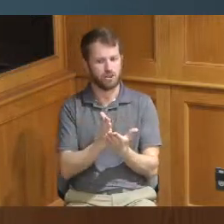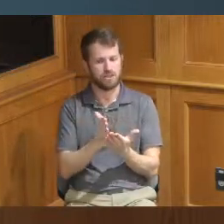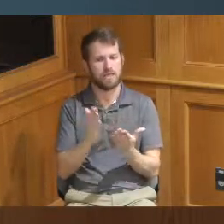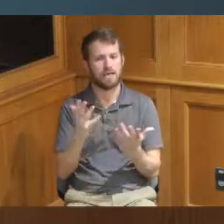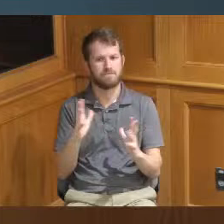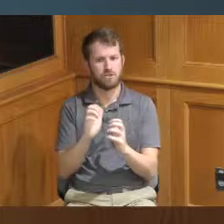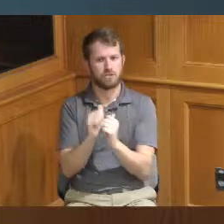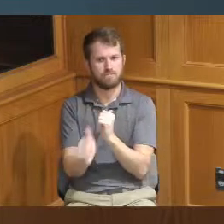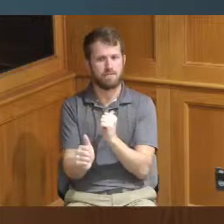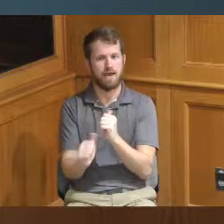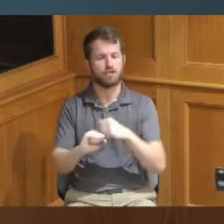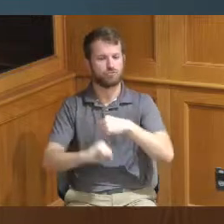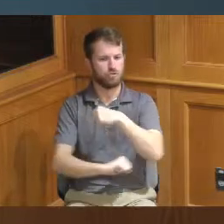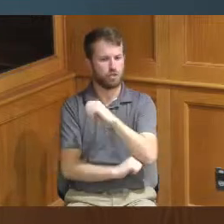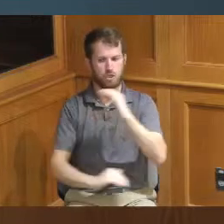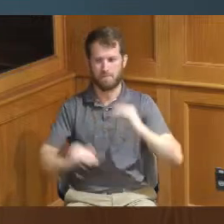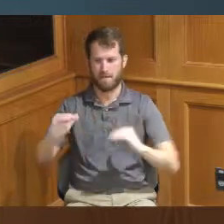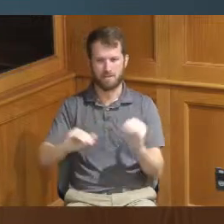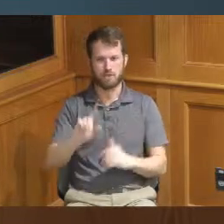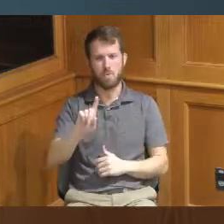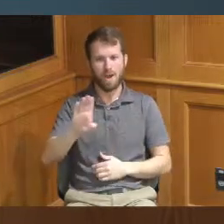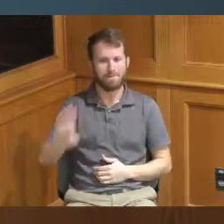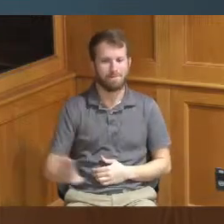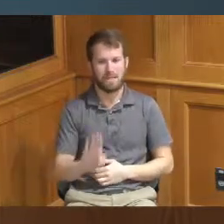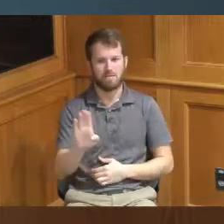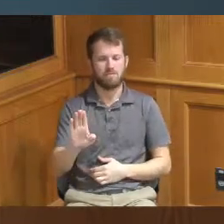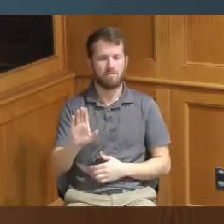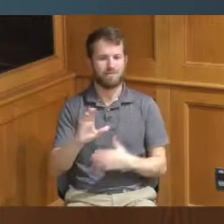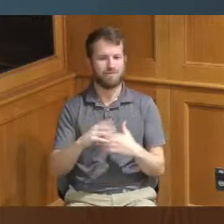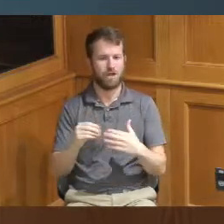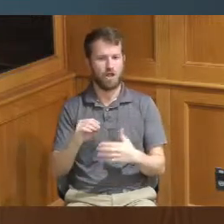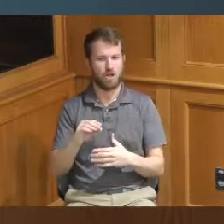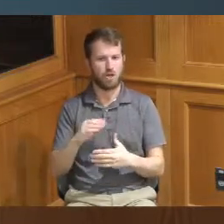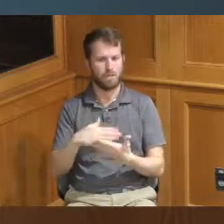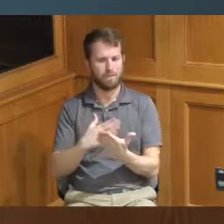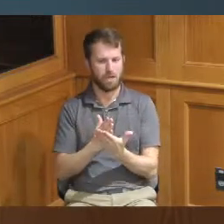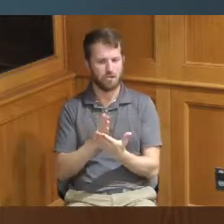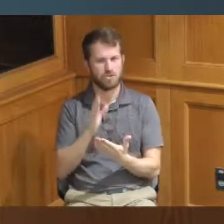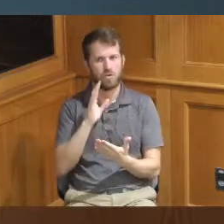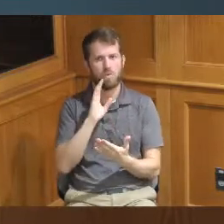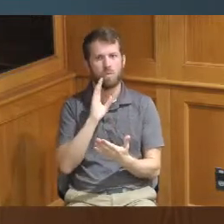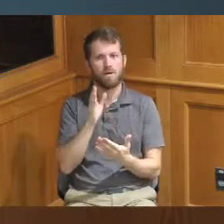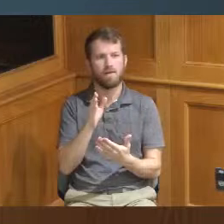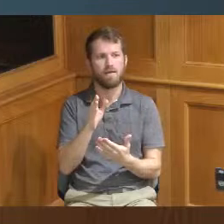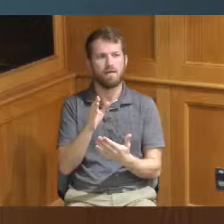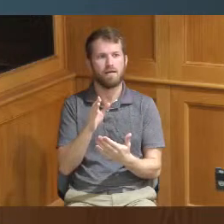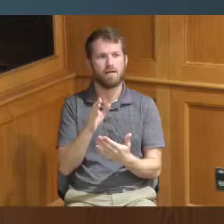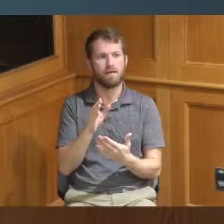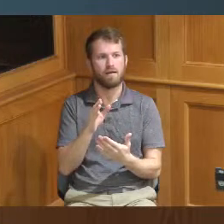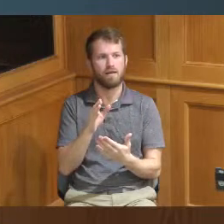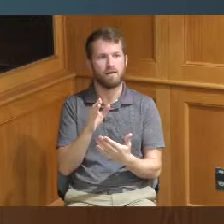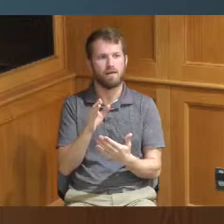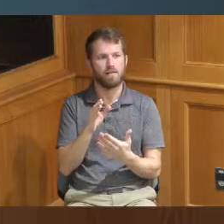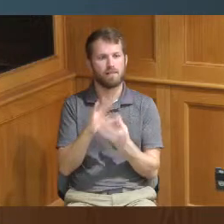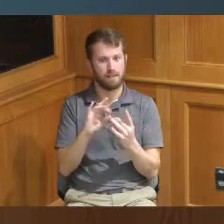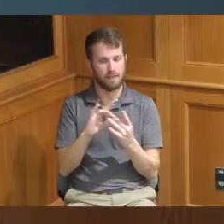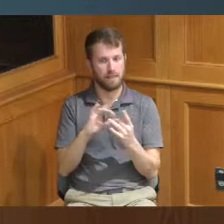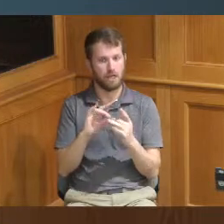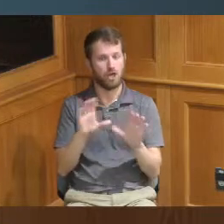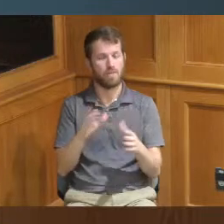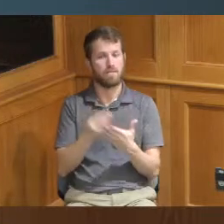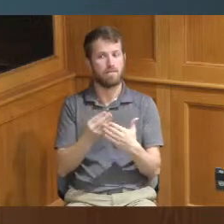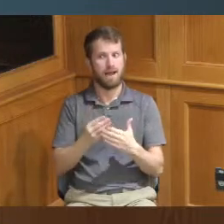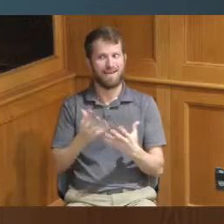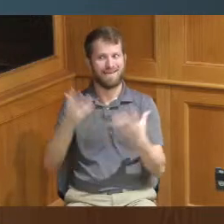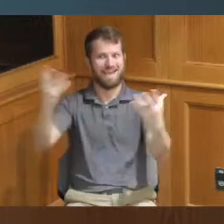that is structurally balanced, a $1 billion budget. You're going to hear about the money getting to the streets